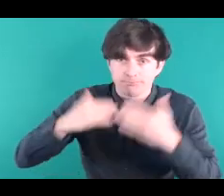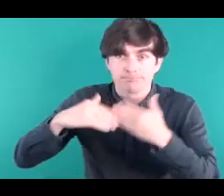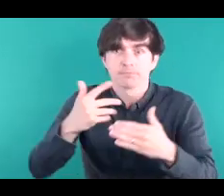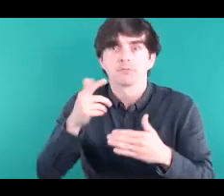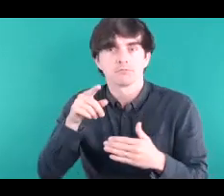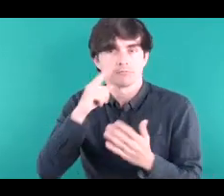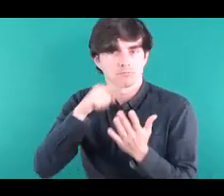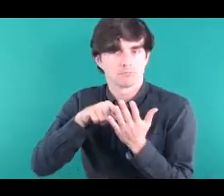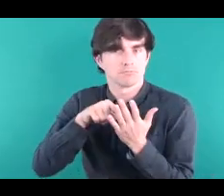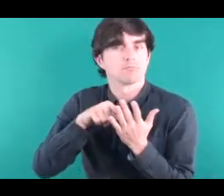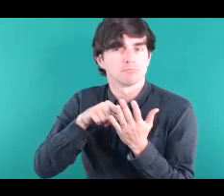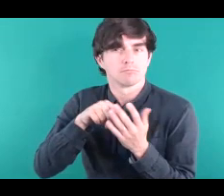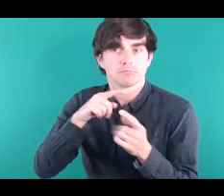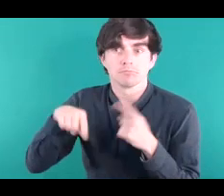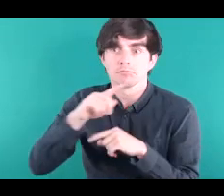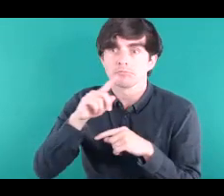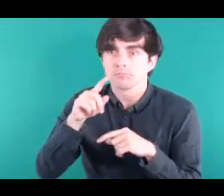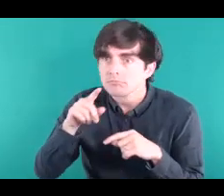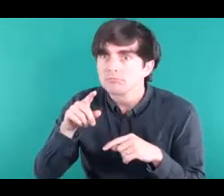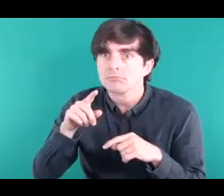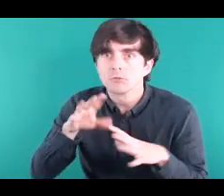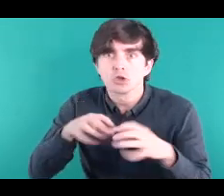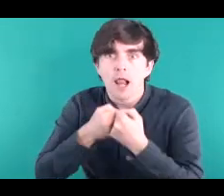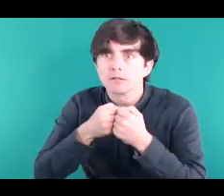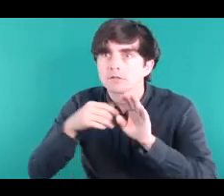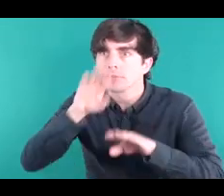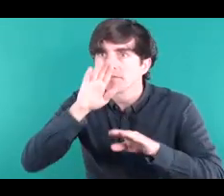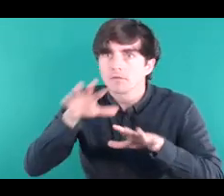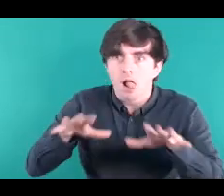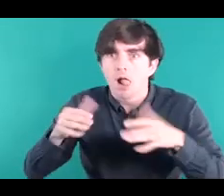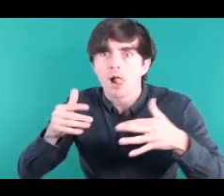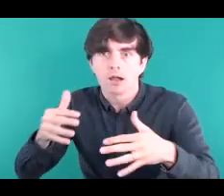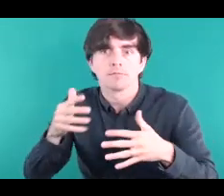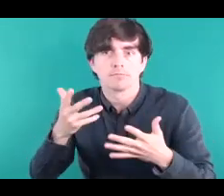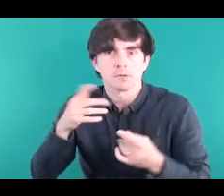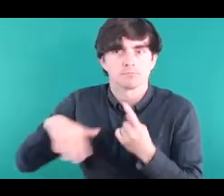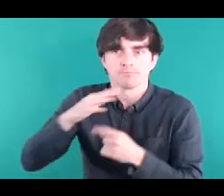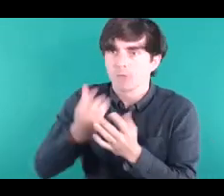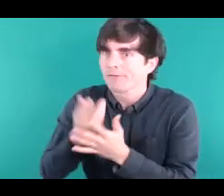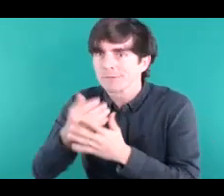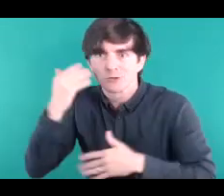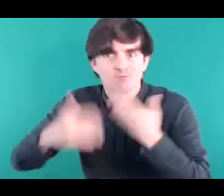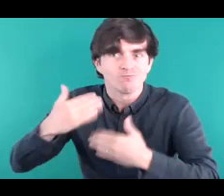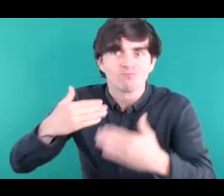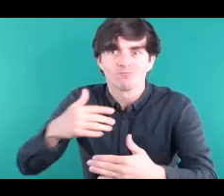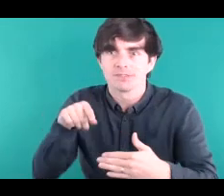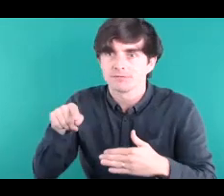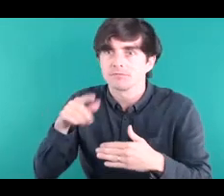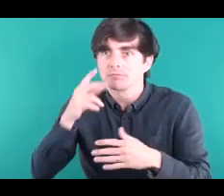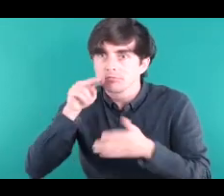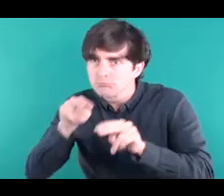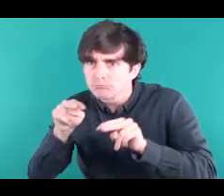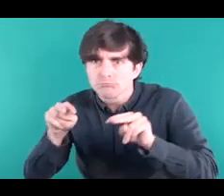instance, you would have sign language information on major announcement for a few weeks, and then it